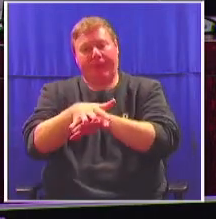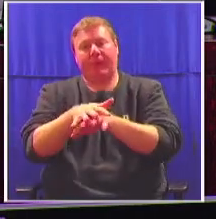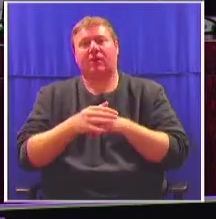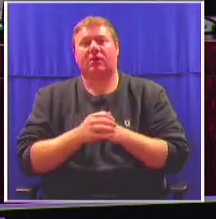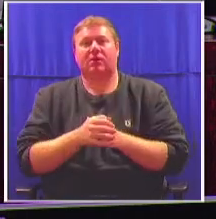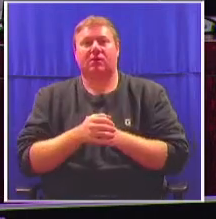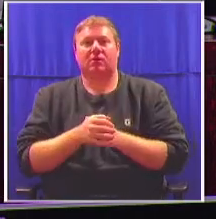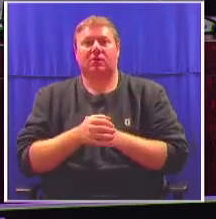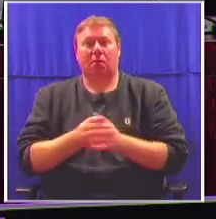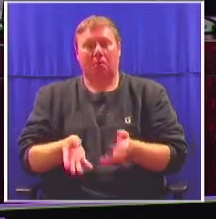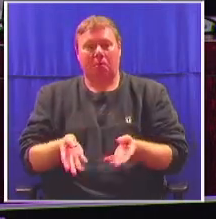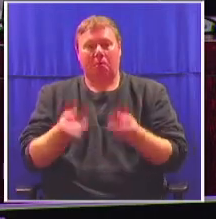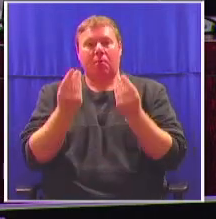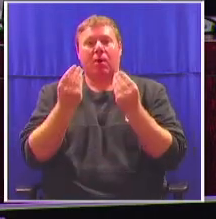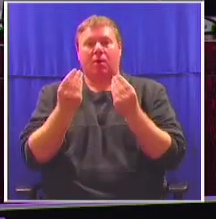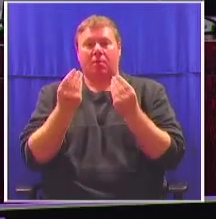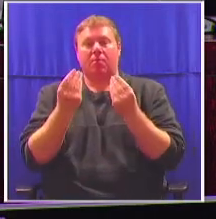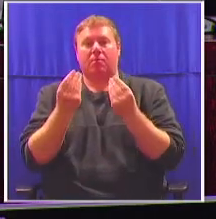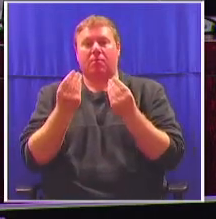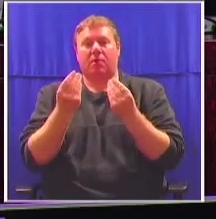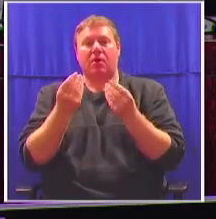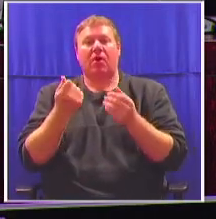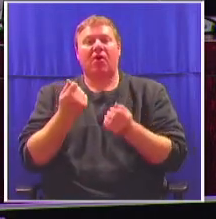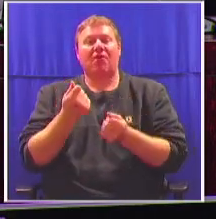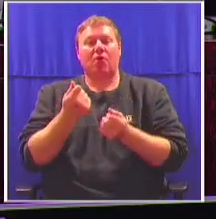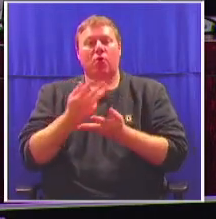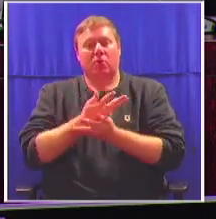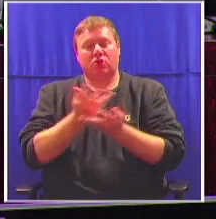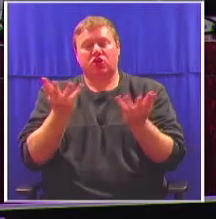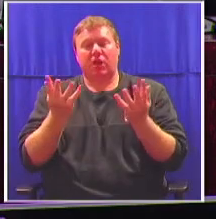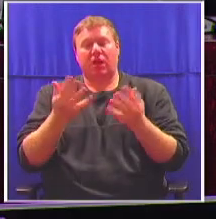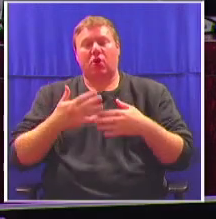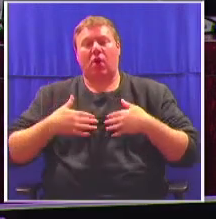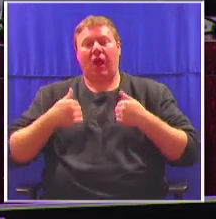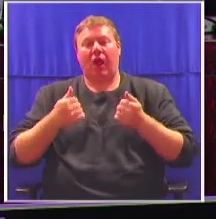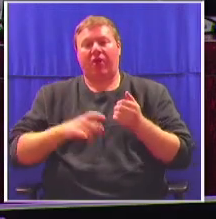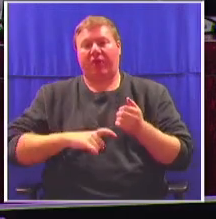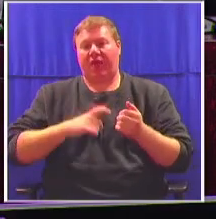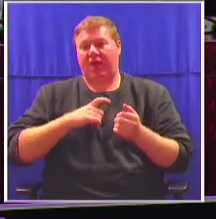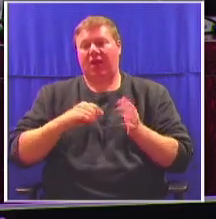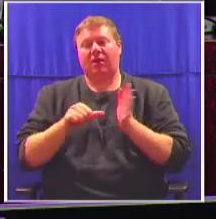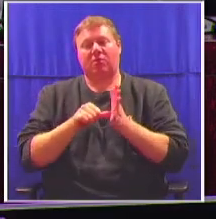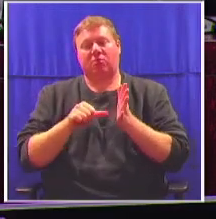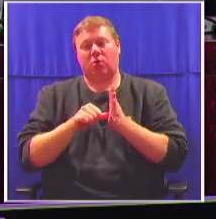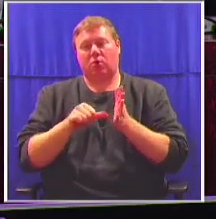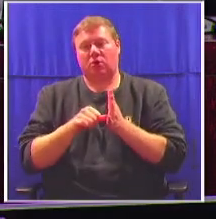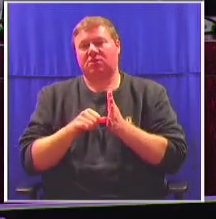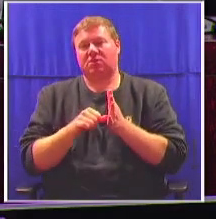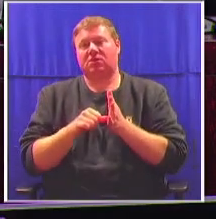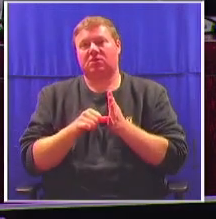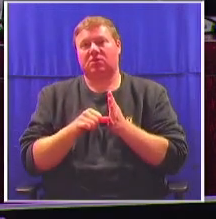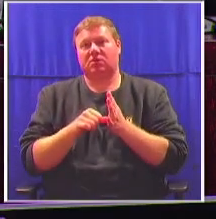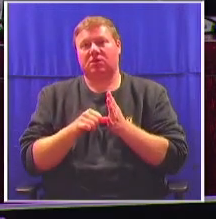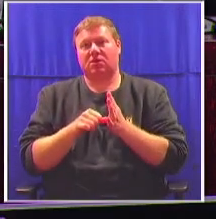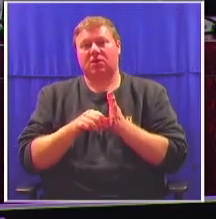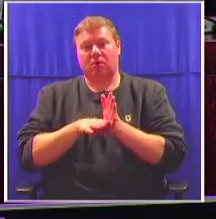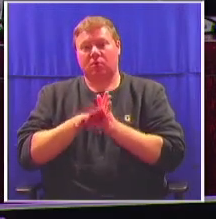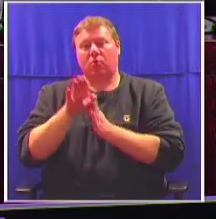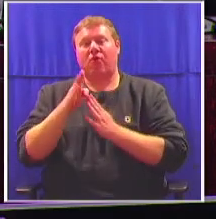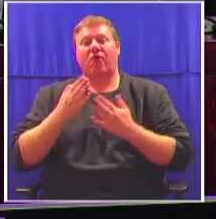of affordable universal health care is vital for improving human